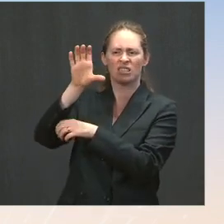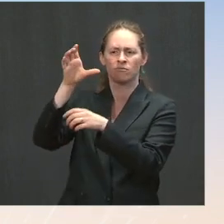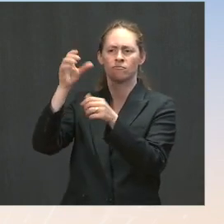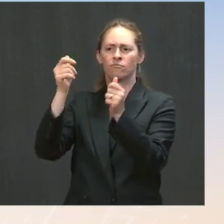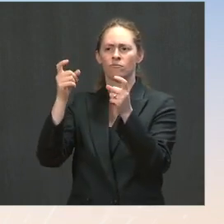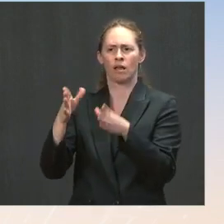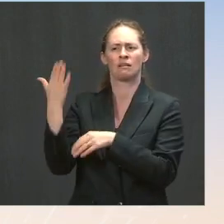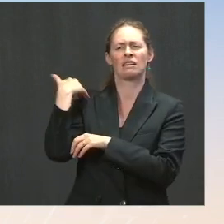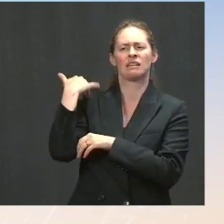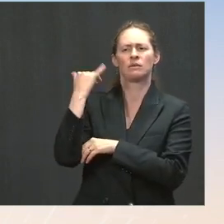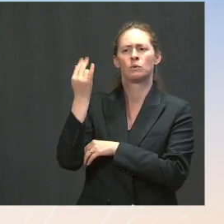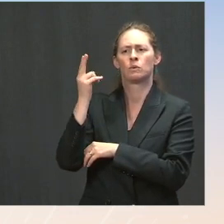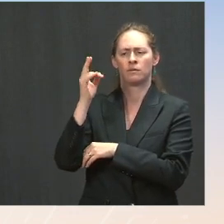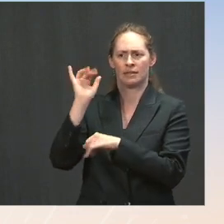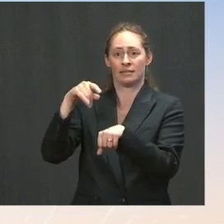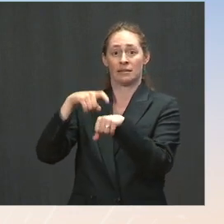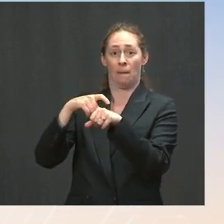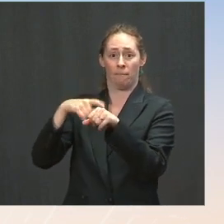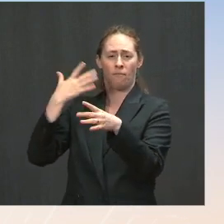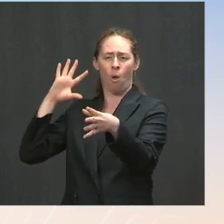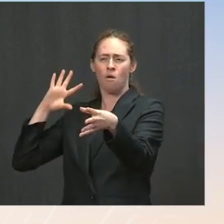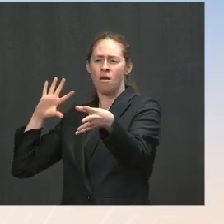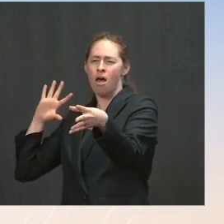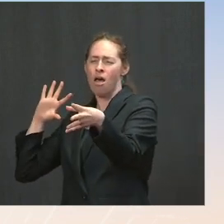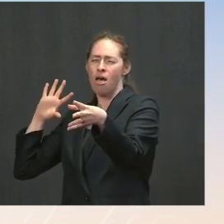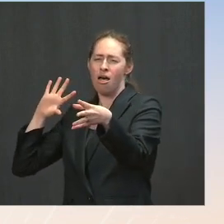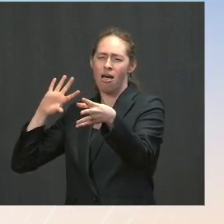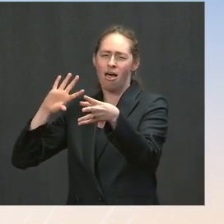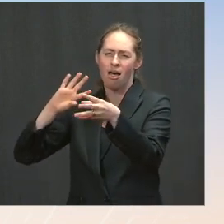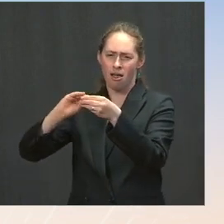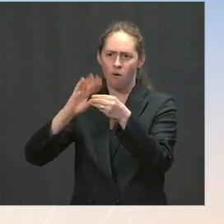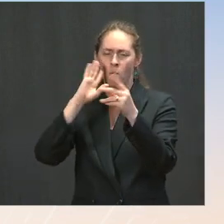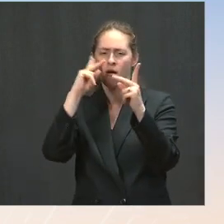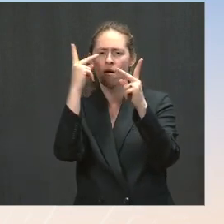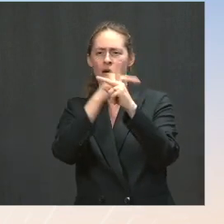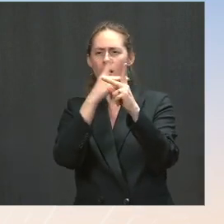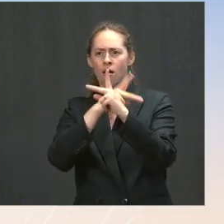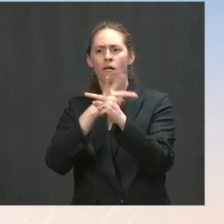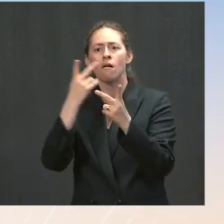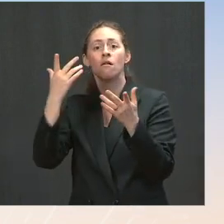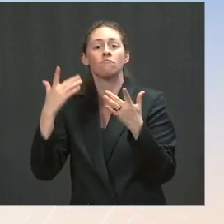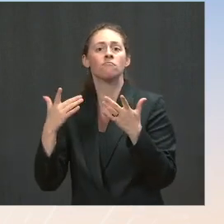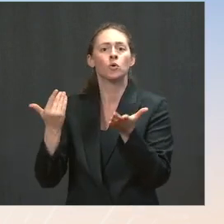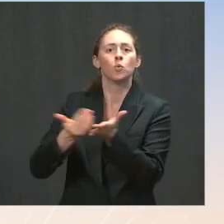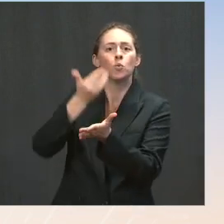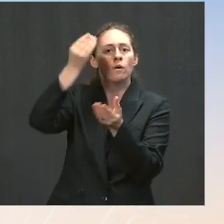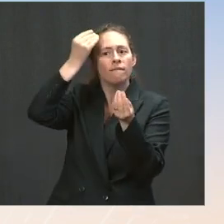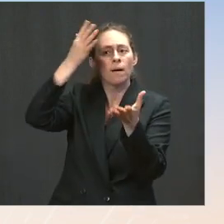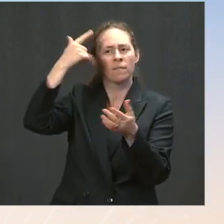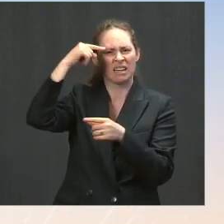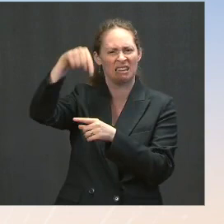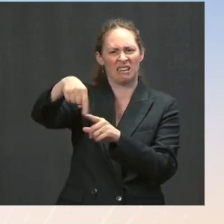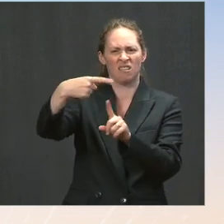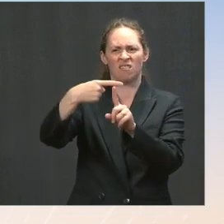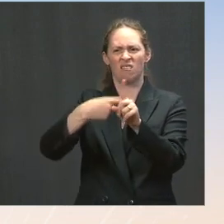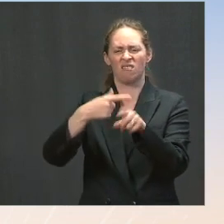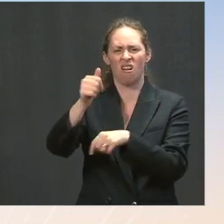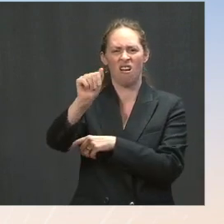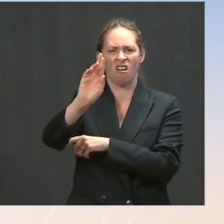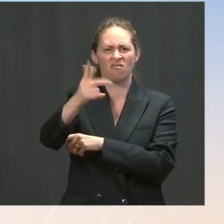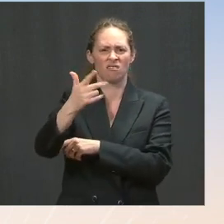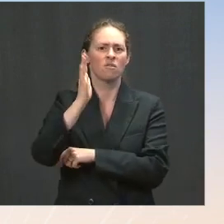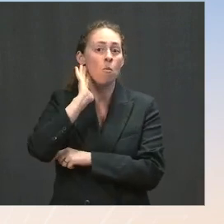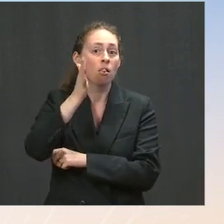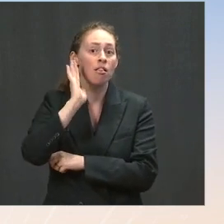June, or the end of May, the beginning of June. That will be updated in August as it relates to individuals who are hospitalized